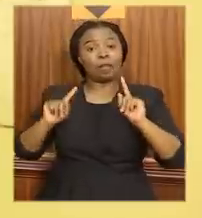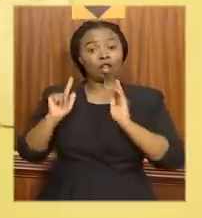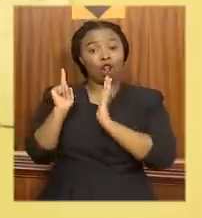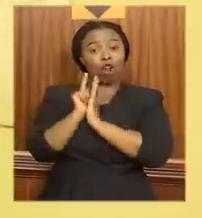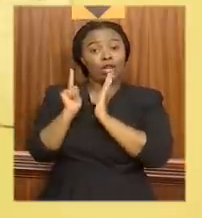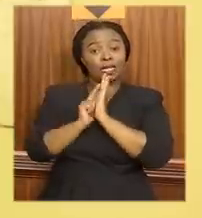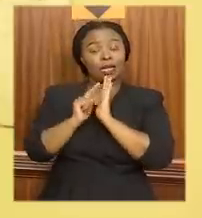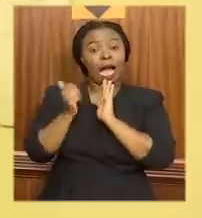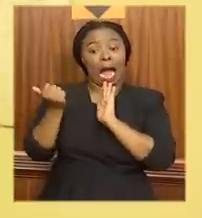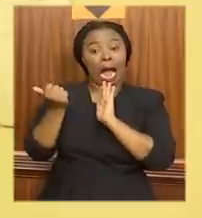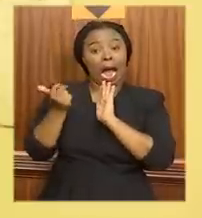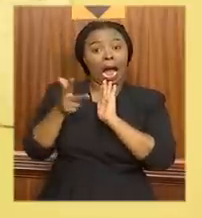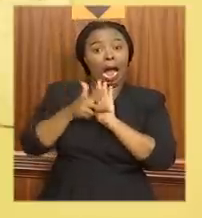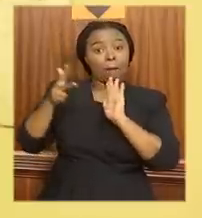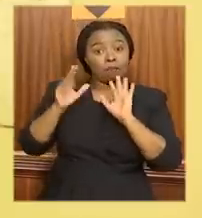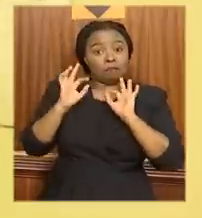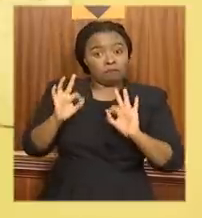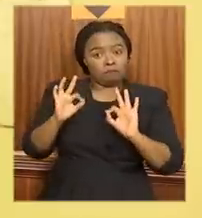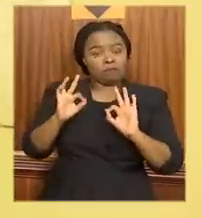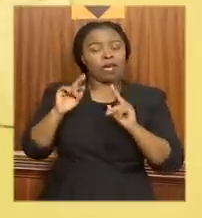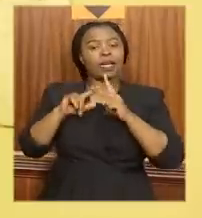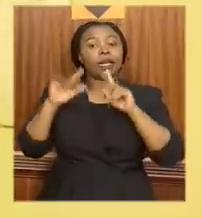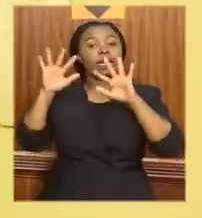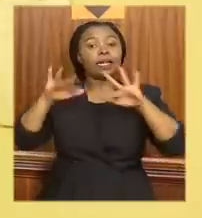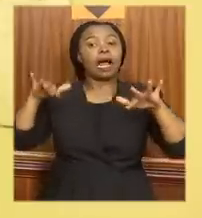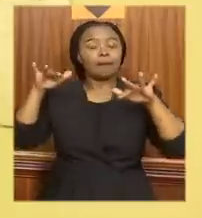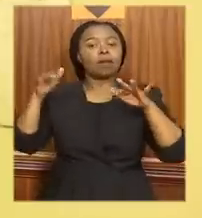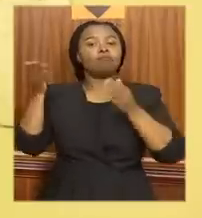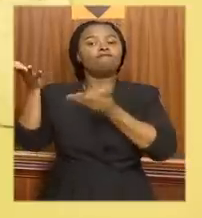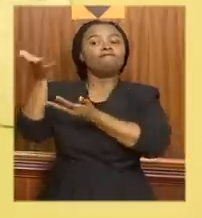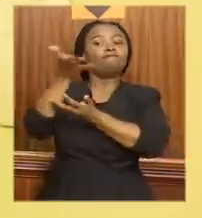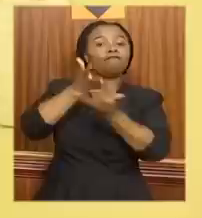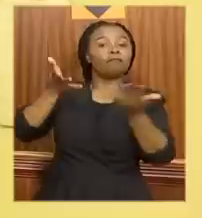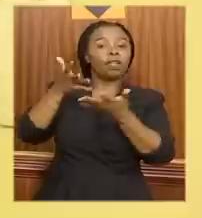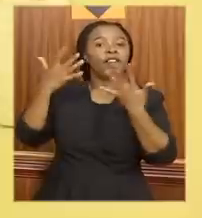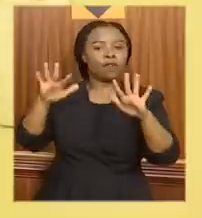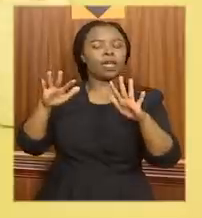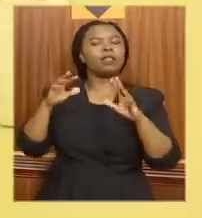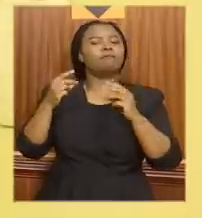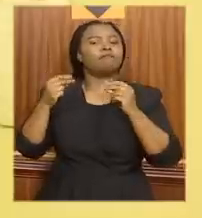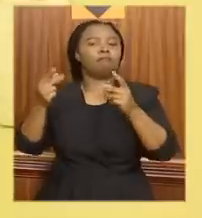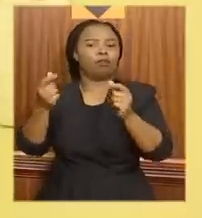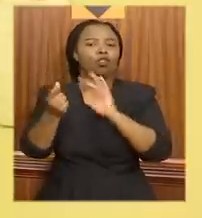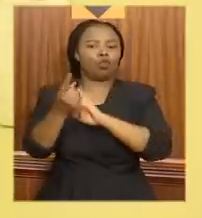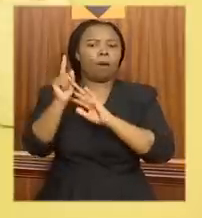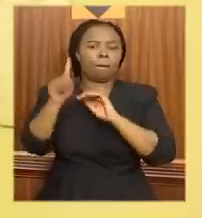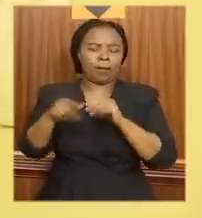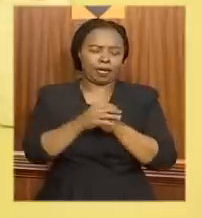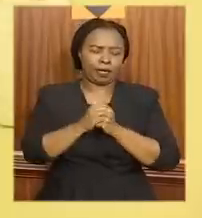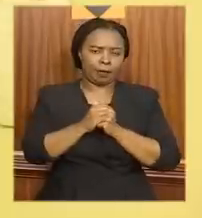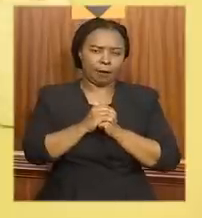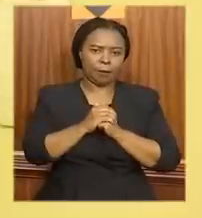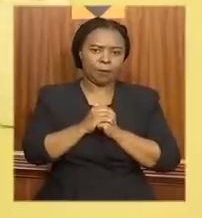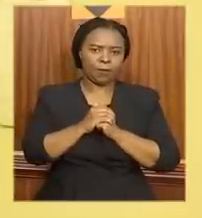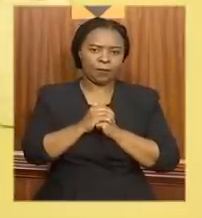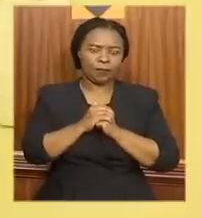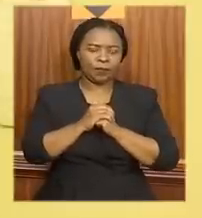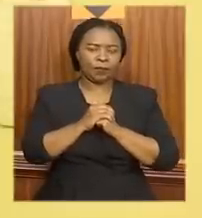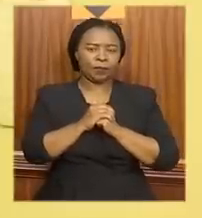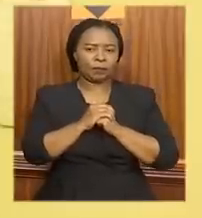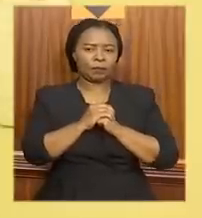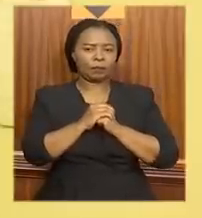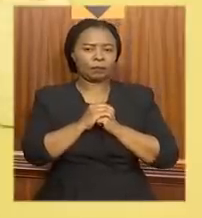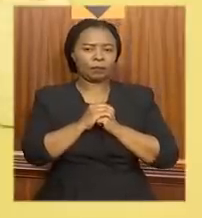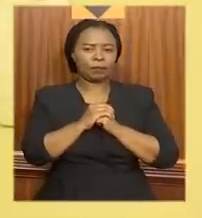been approved by Cabinet and tabled in Parliament. We will, in the meantime, waive or